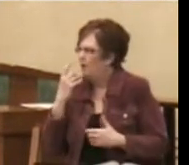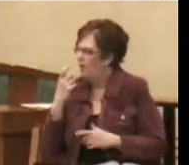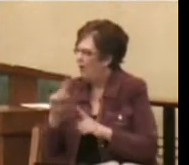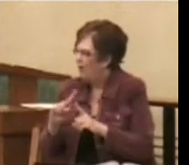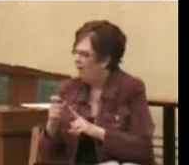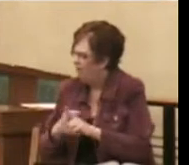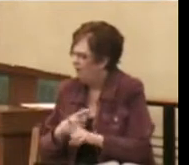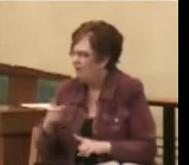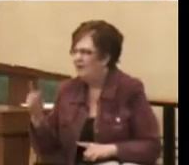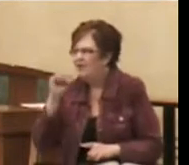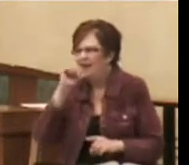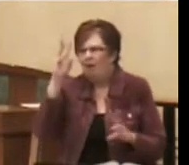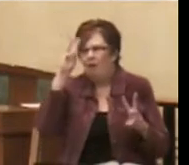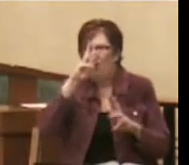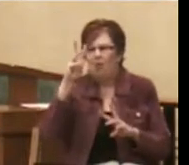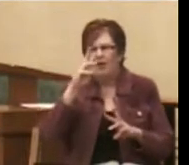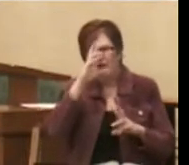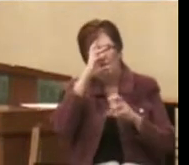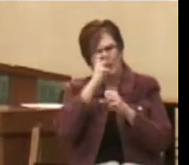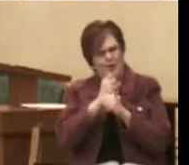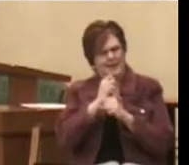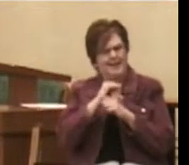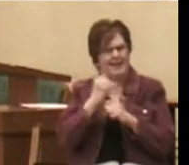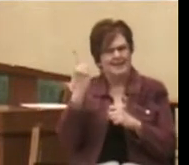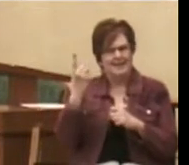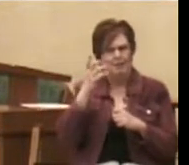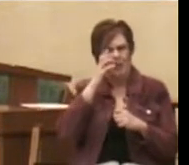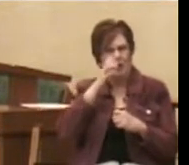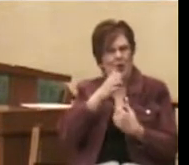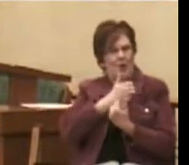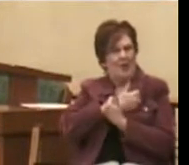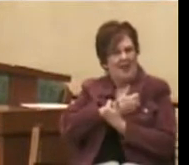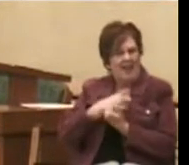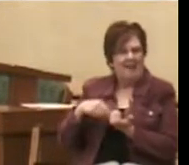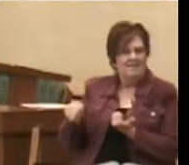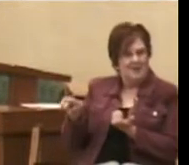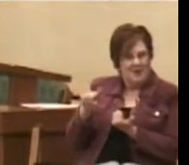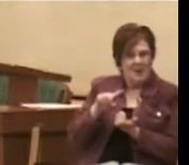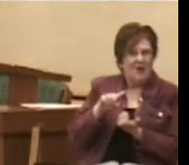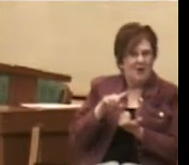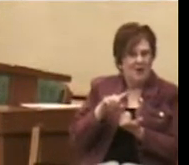coming from. You simply trusted that someone who loves you